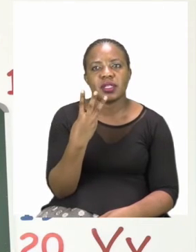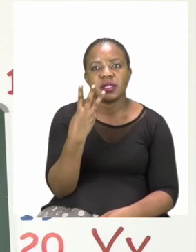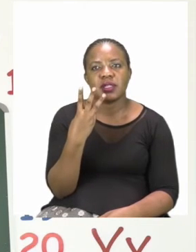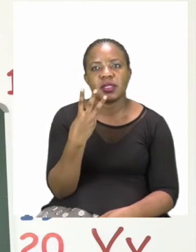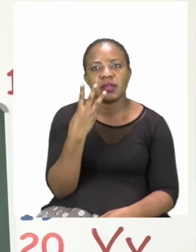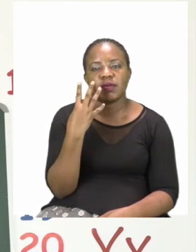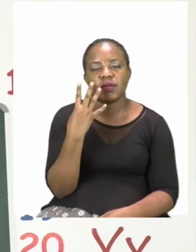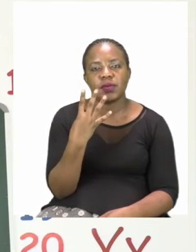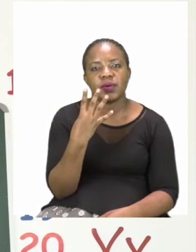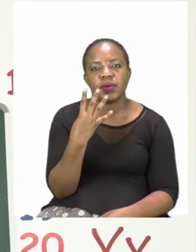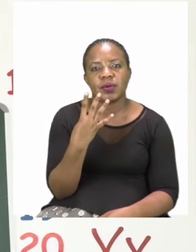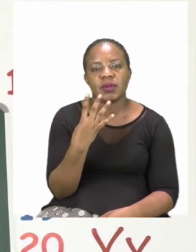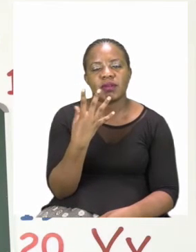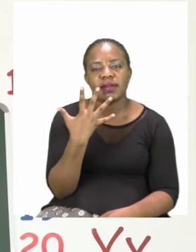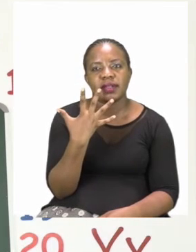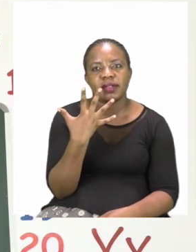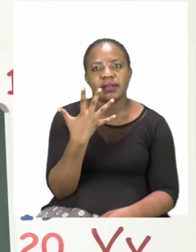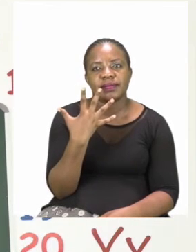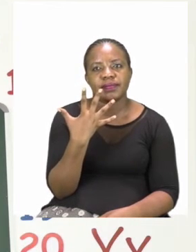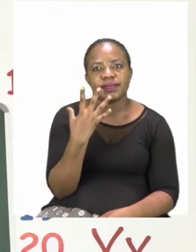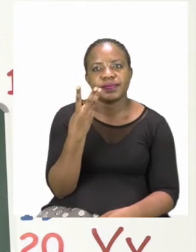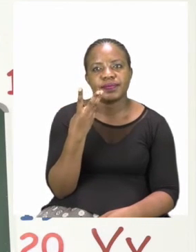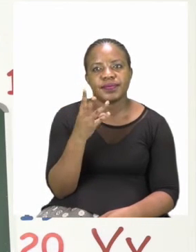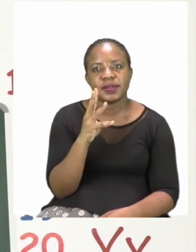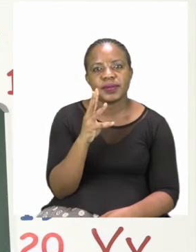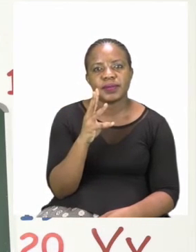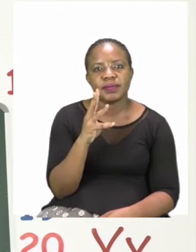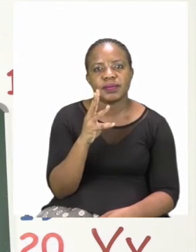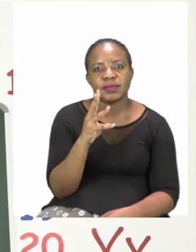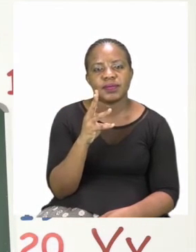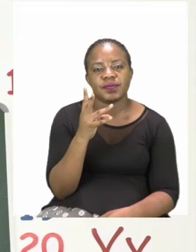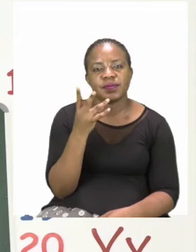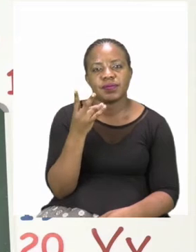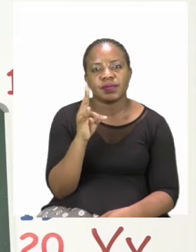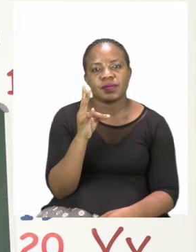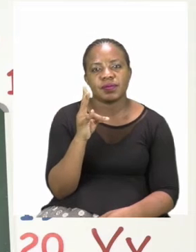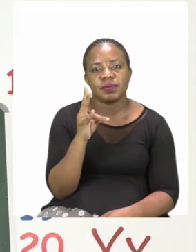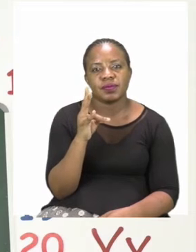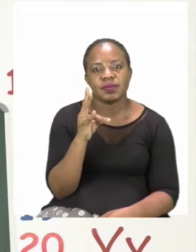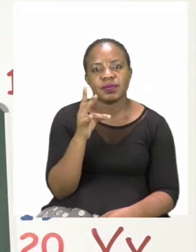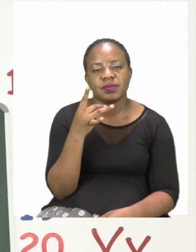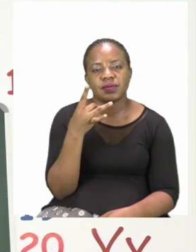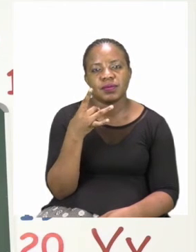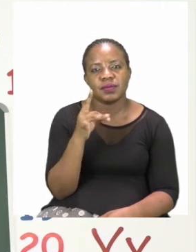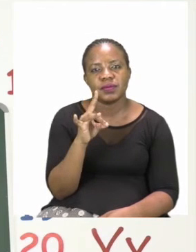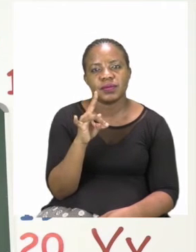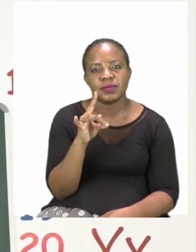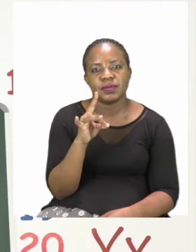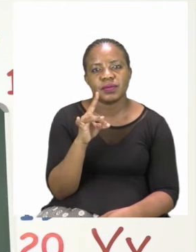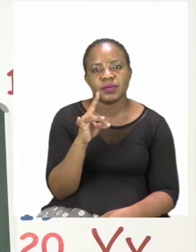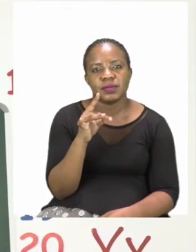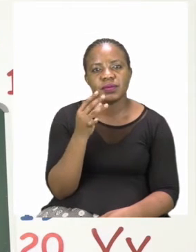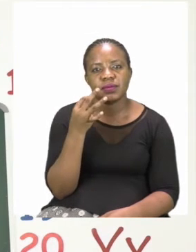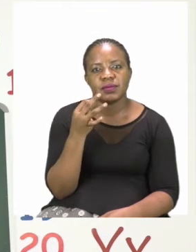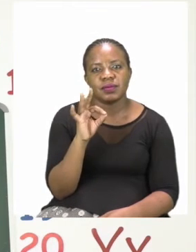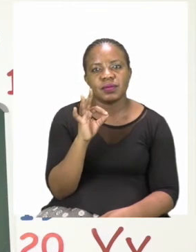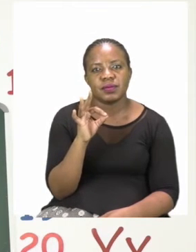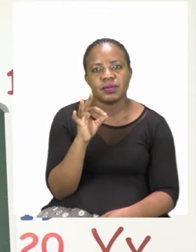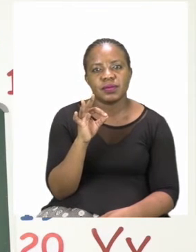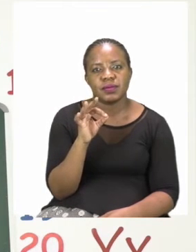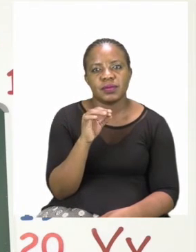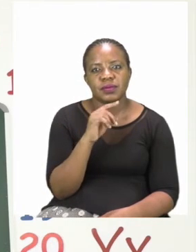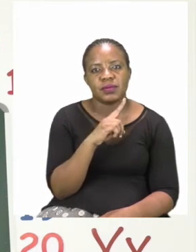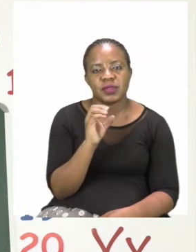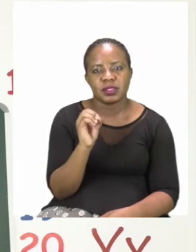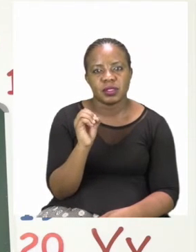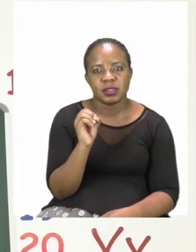4, 5, 6, 7, 8, 9,